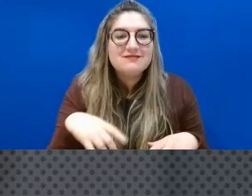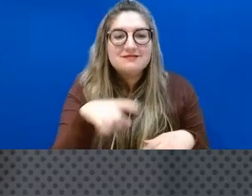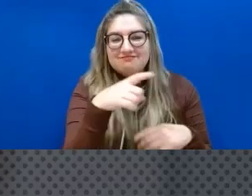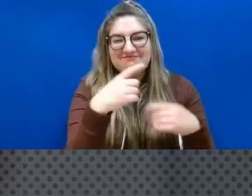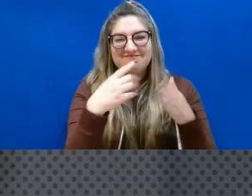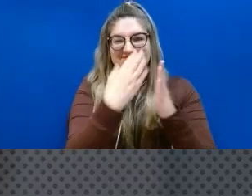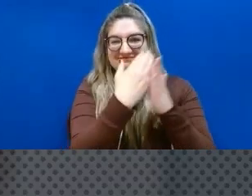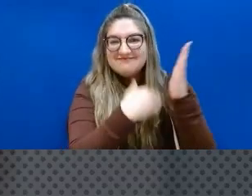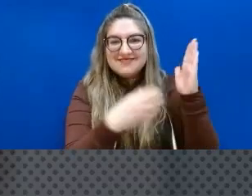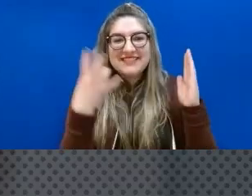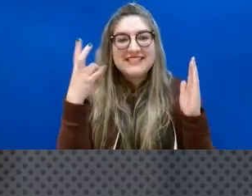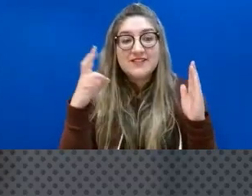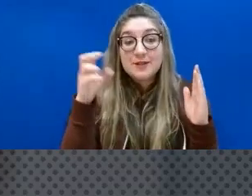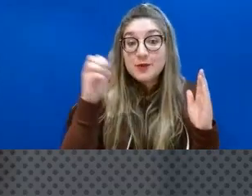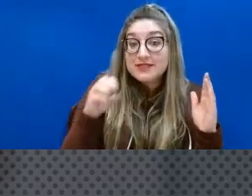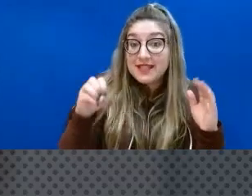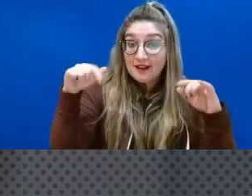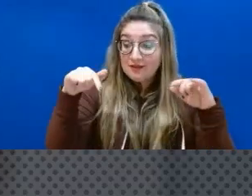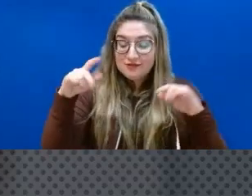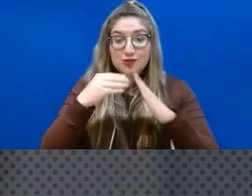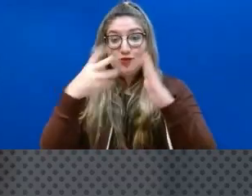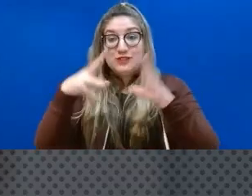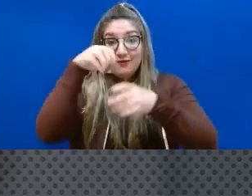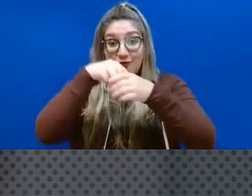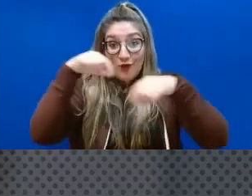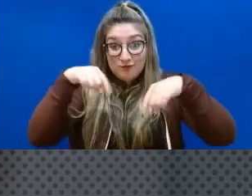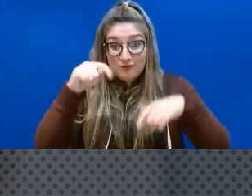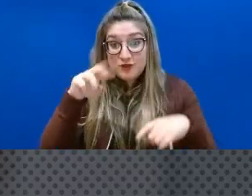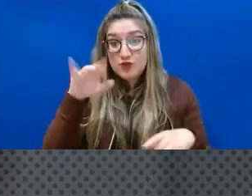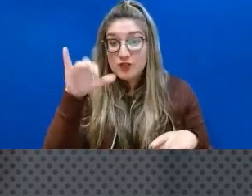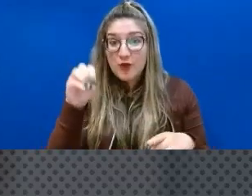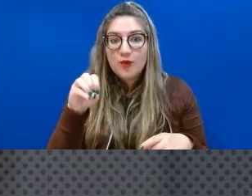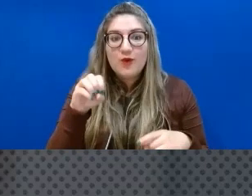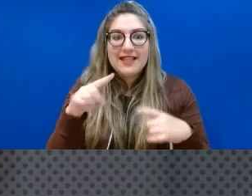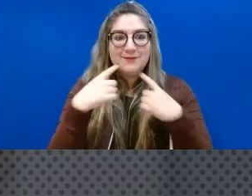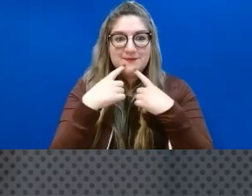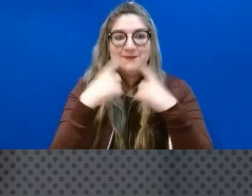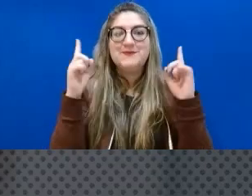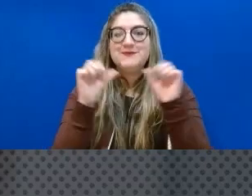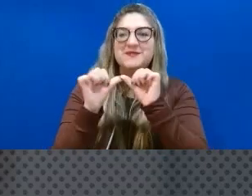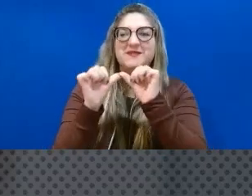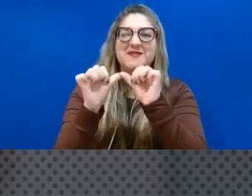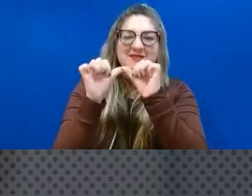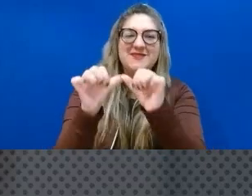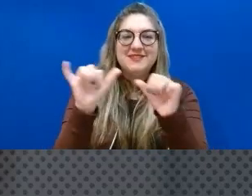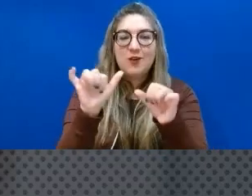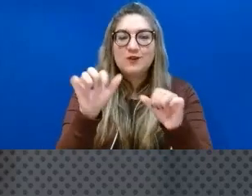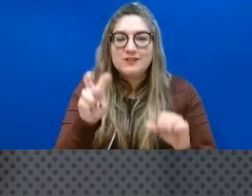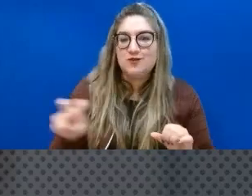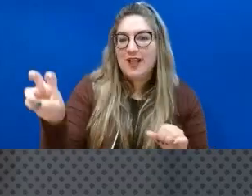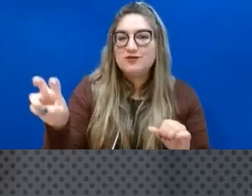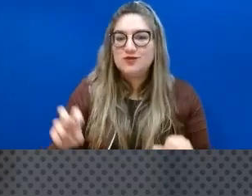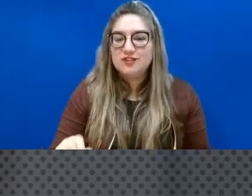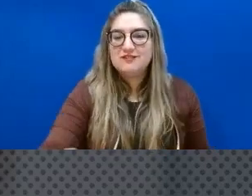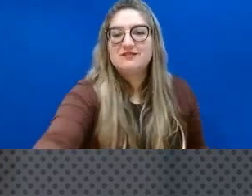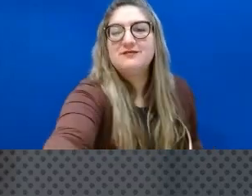or transfer. The beautiful thing about TRIO is that it's really like I hate to use the word family because everyone's like, that's such a toxic word